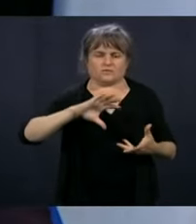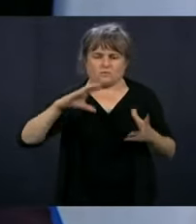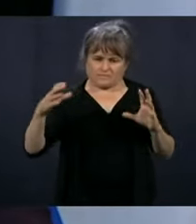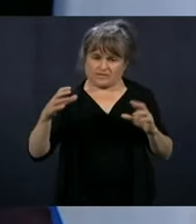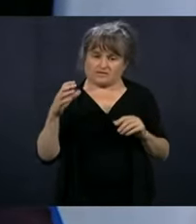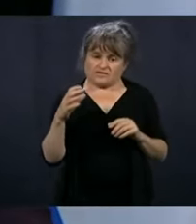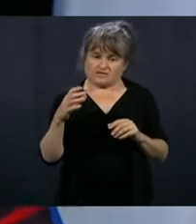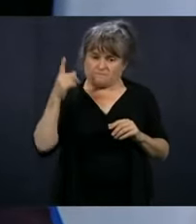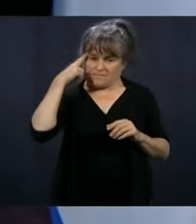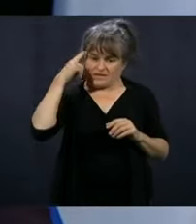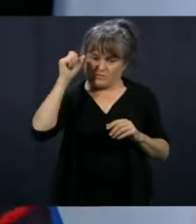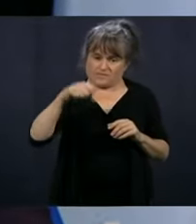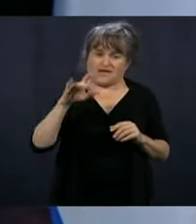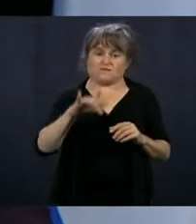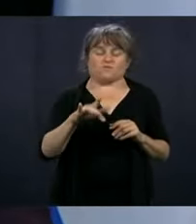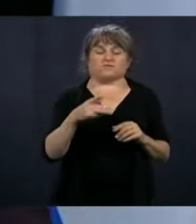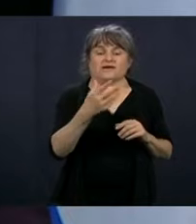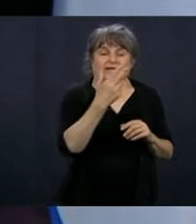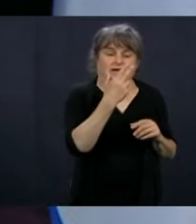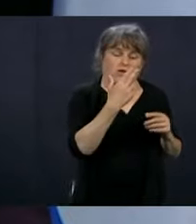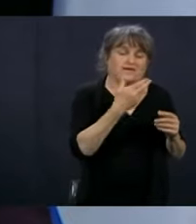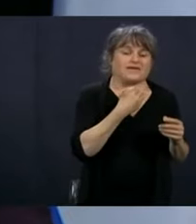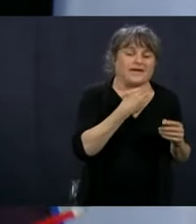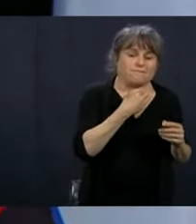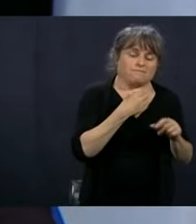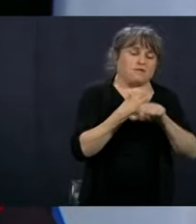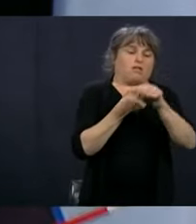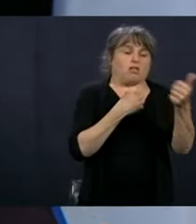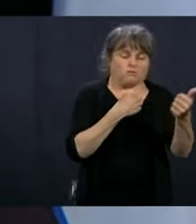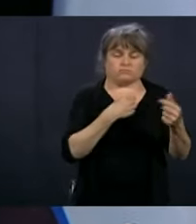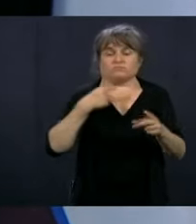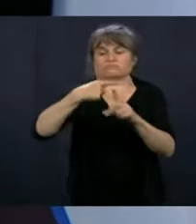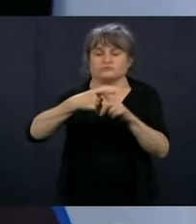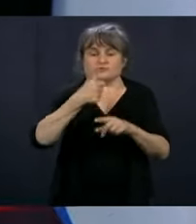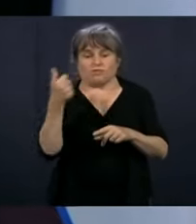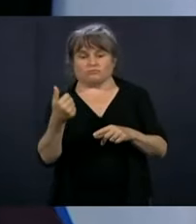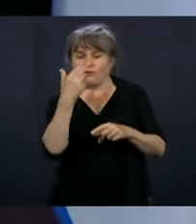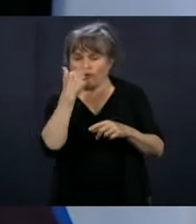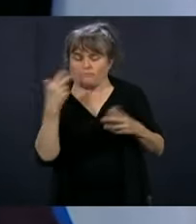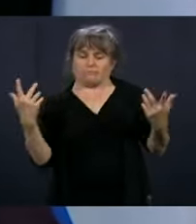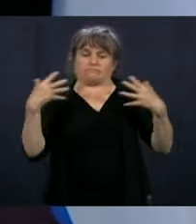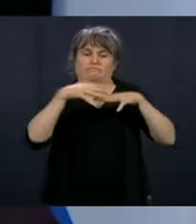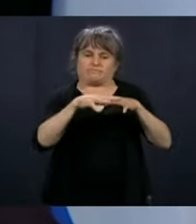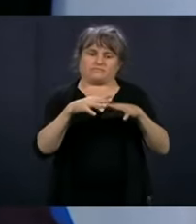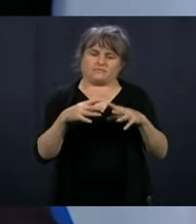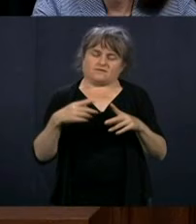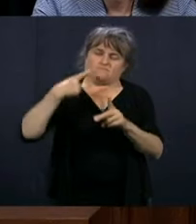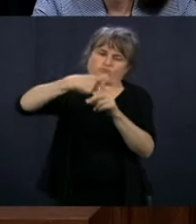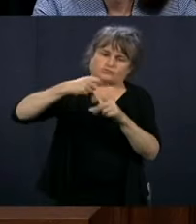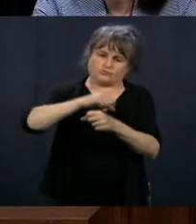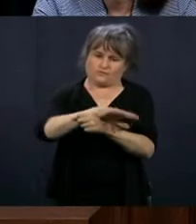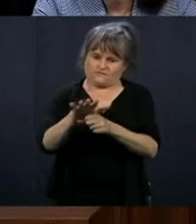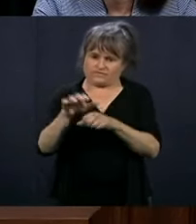because it will also come, unfortunately, with the season of the other respiratory viruses, including the flu.